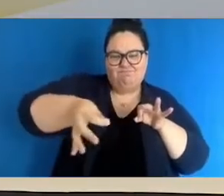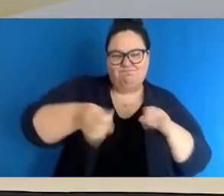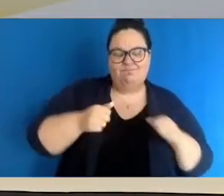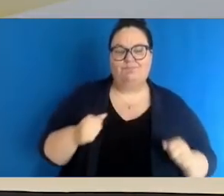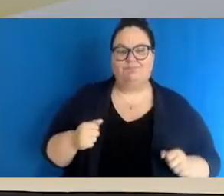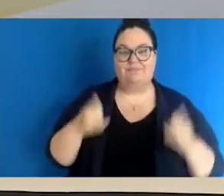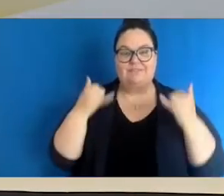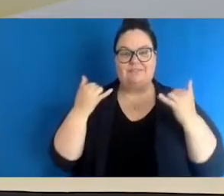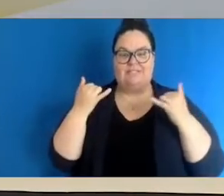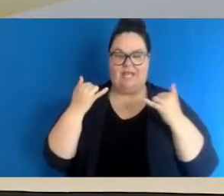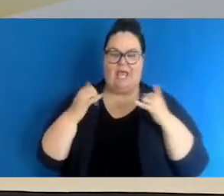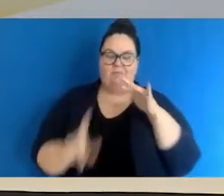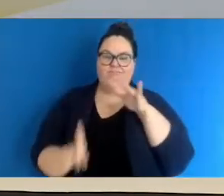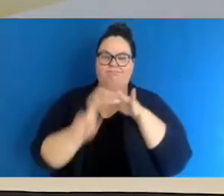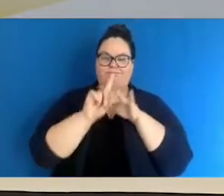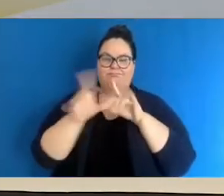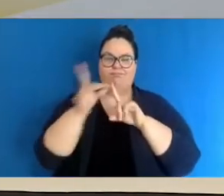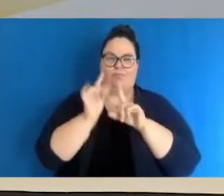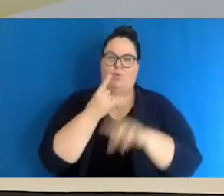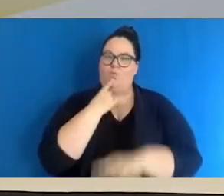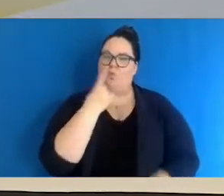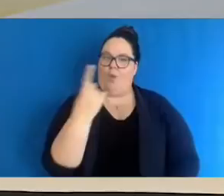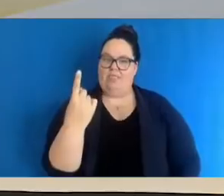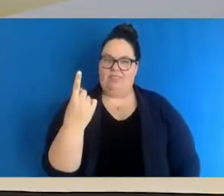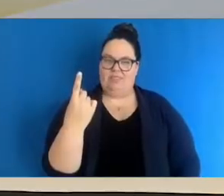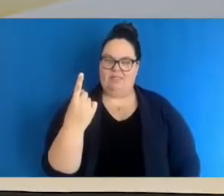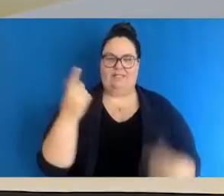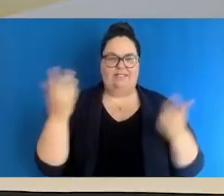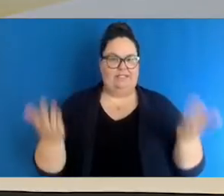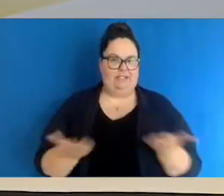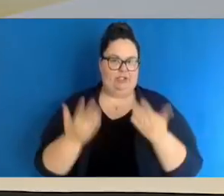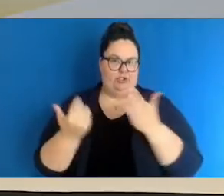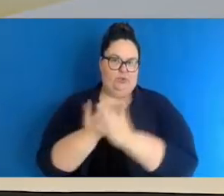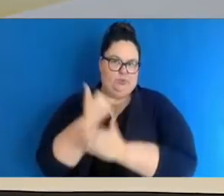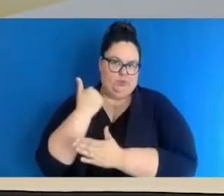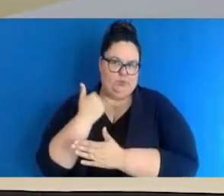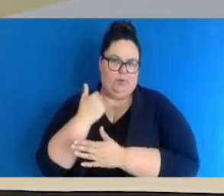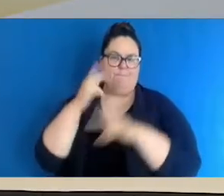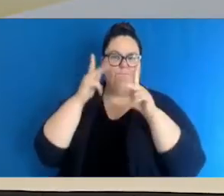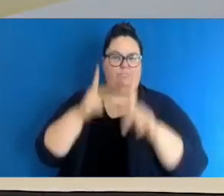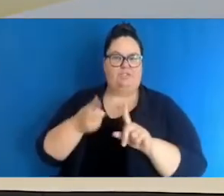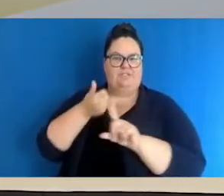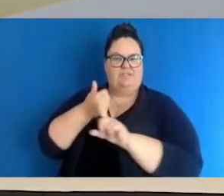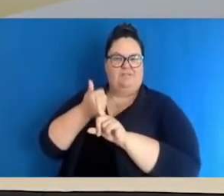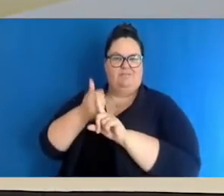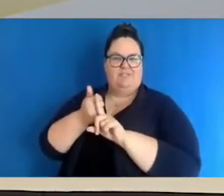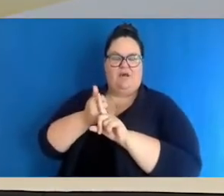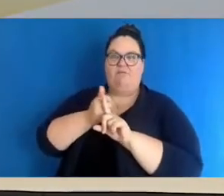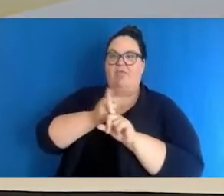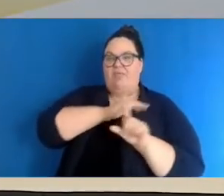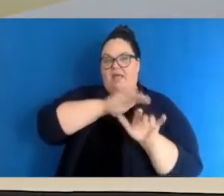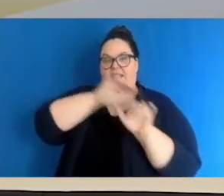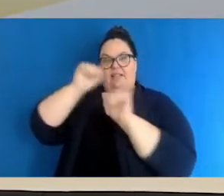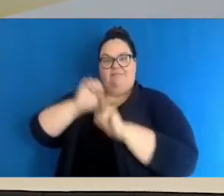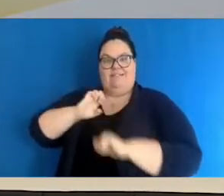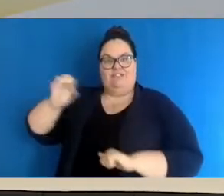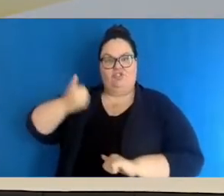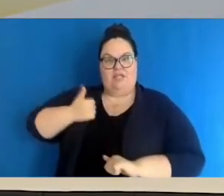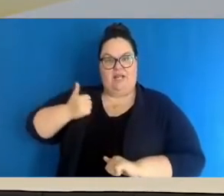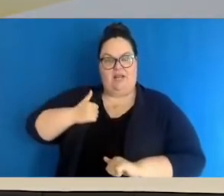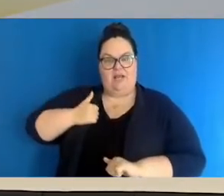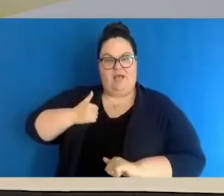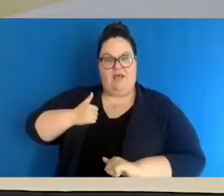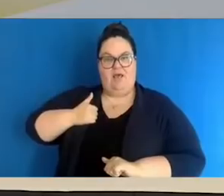Today, there's one new case of COVID-19 to report in PEI. This individual traveled outside Atlantic Canada and is a close contact